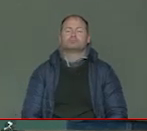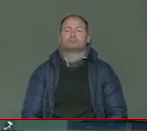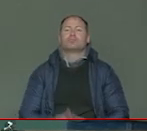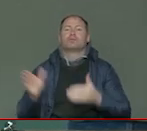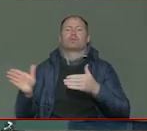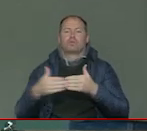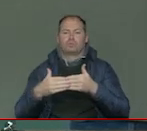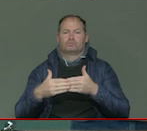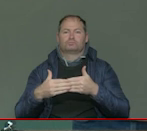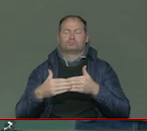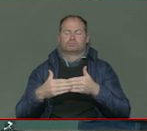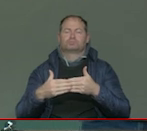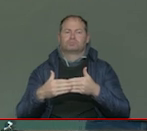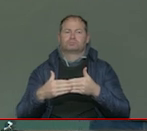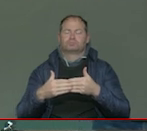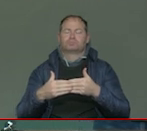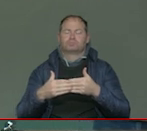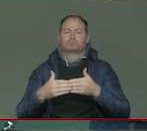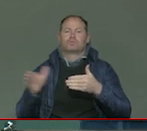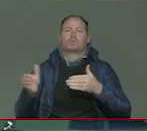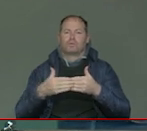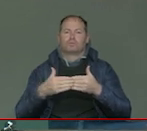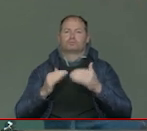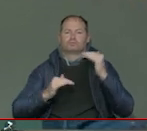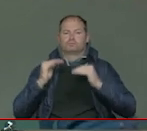Closing balance, all right? Closing balance, why?